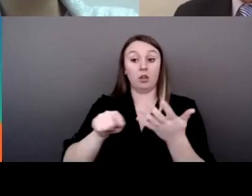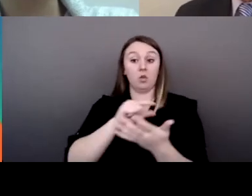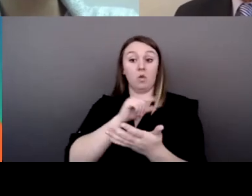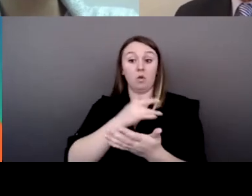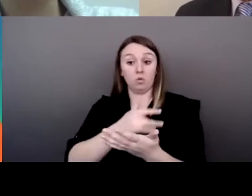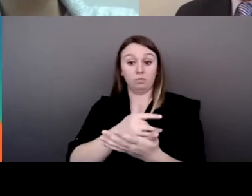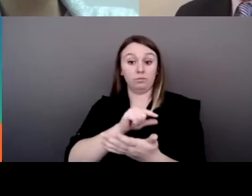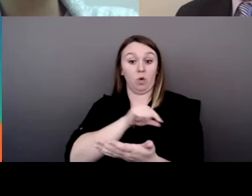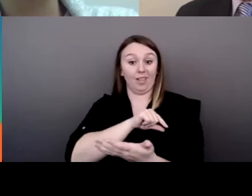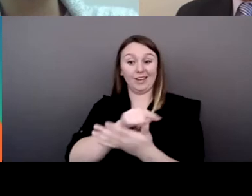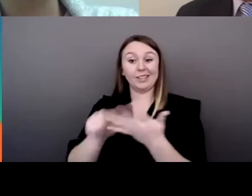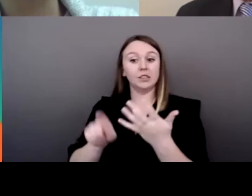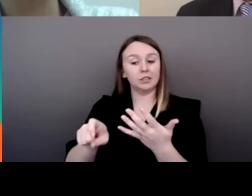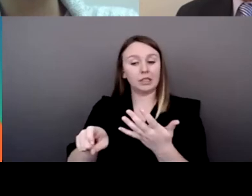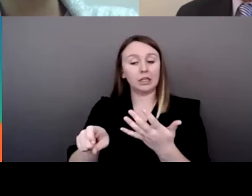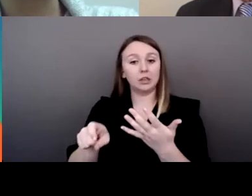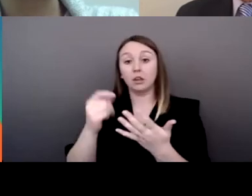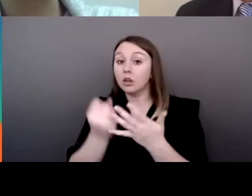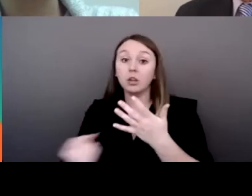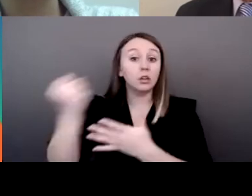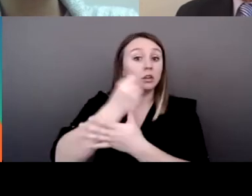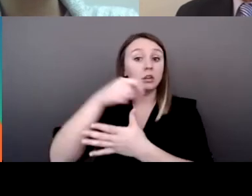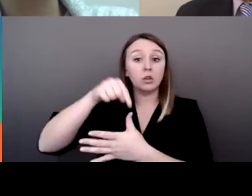thing is being able to